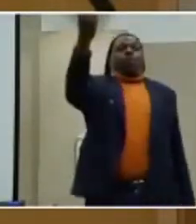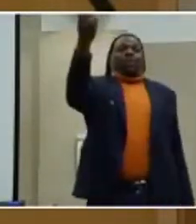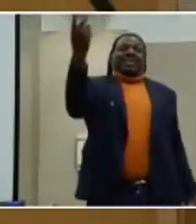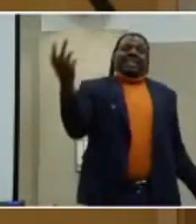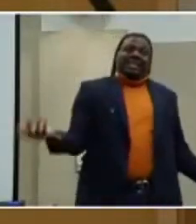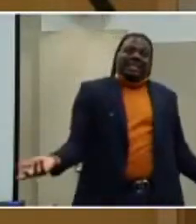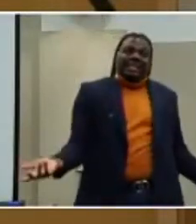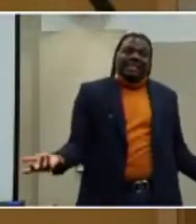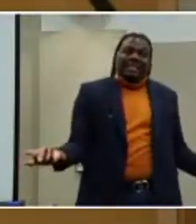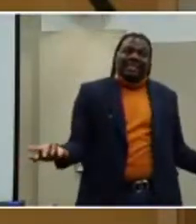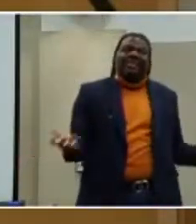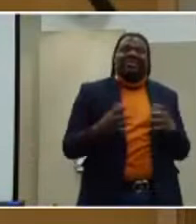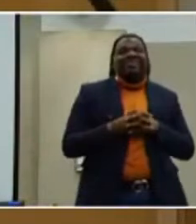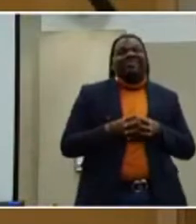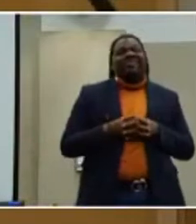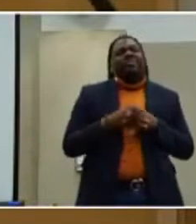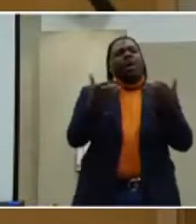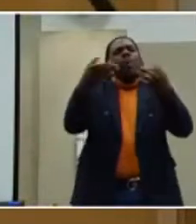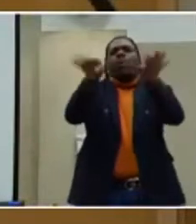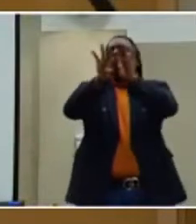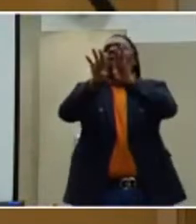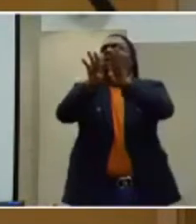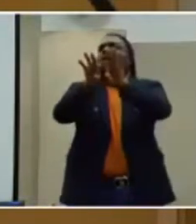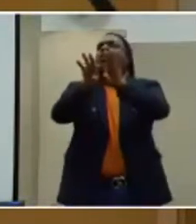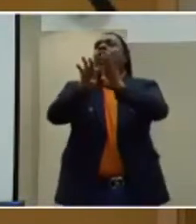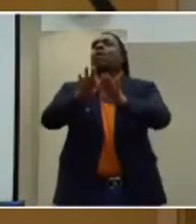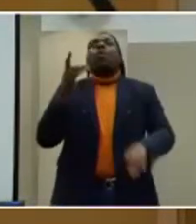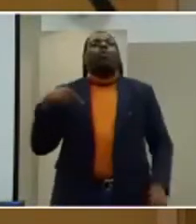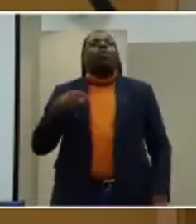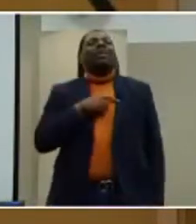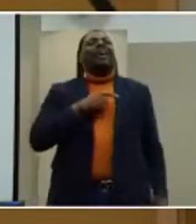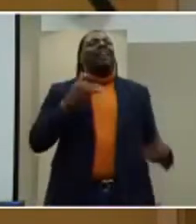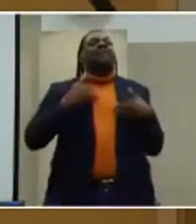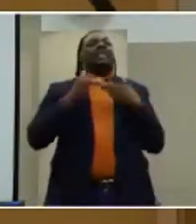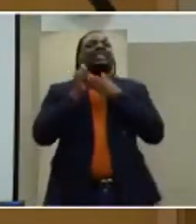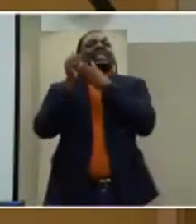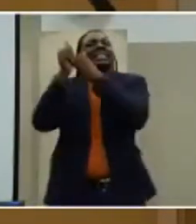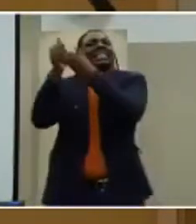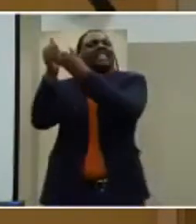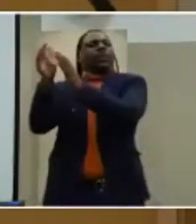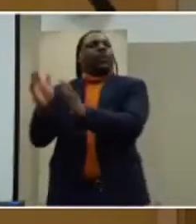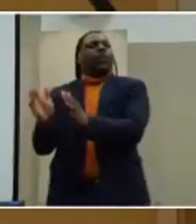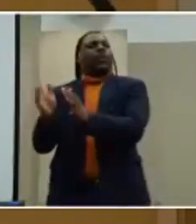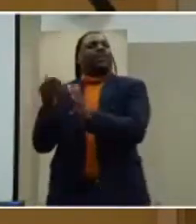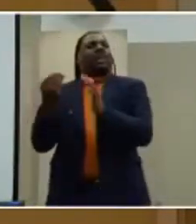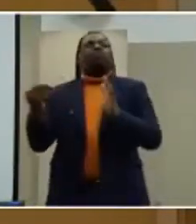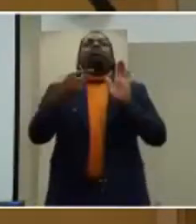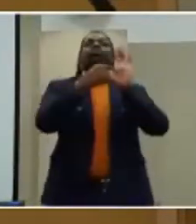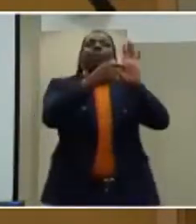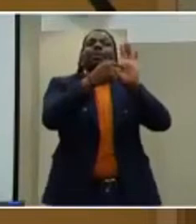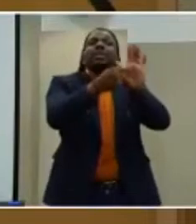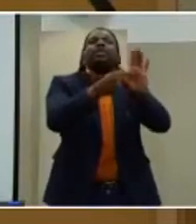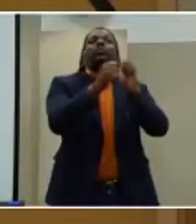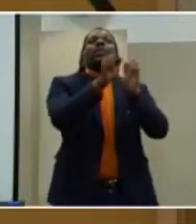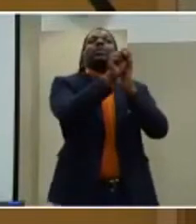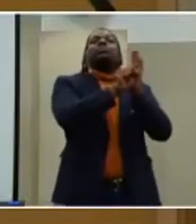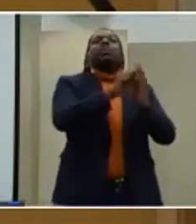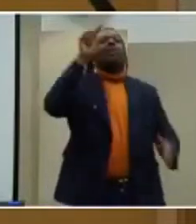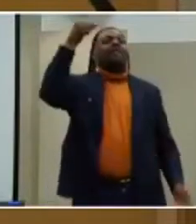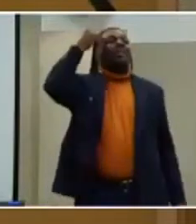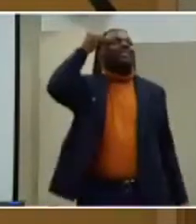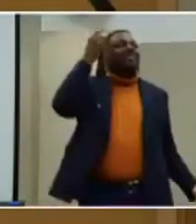decade. Now, it's important that we have leaders and representatives in state